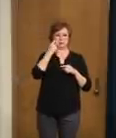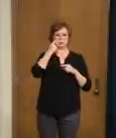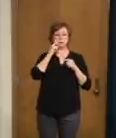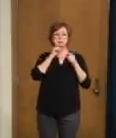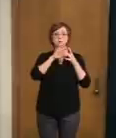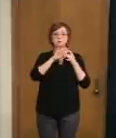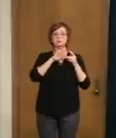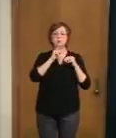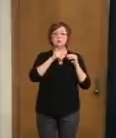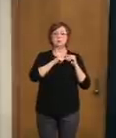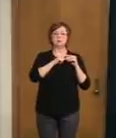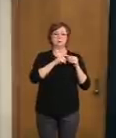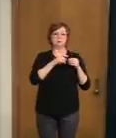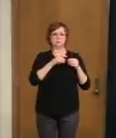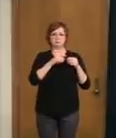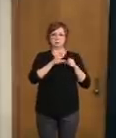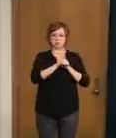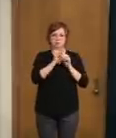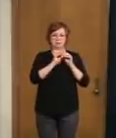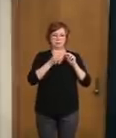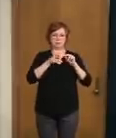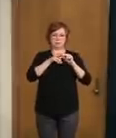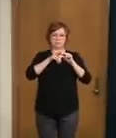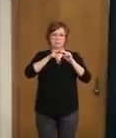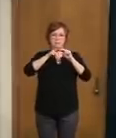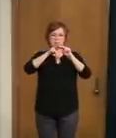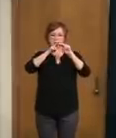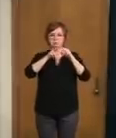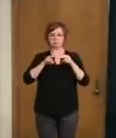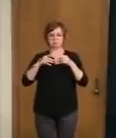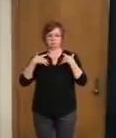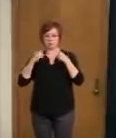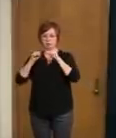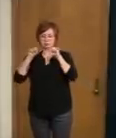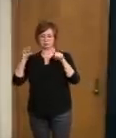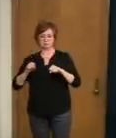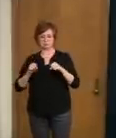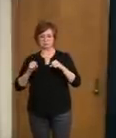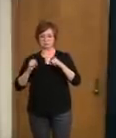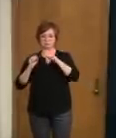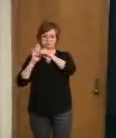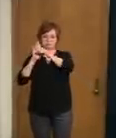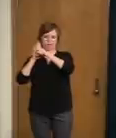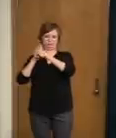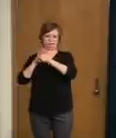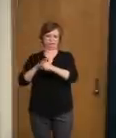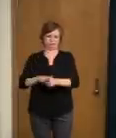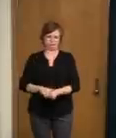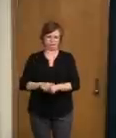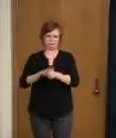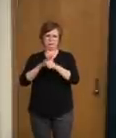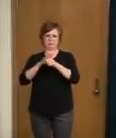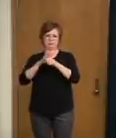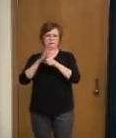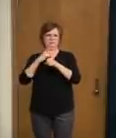ongoing high COVID cases and the impact that has on our system, both in terms of contact